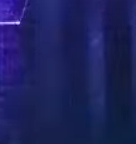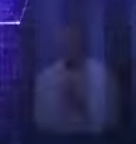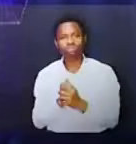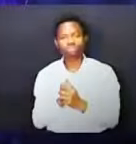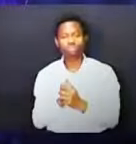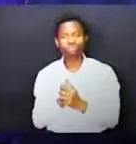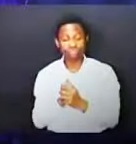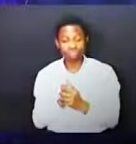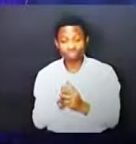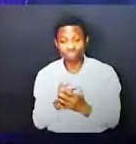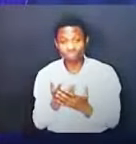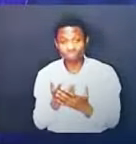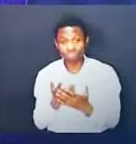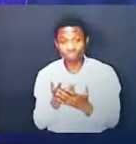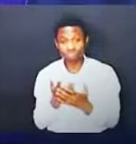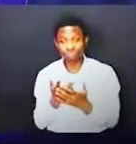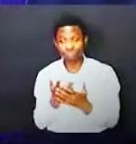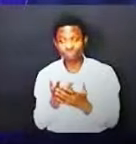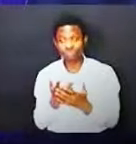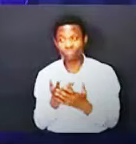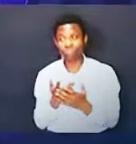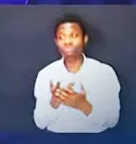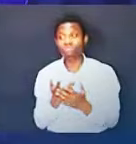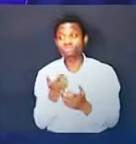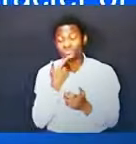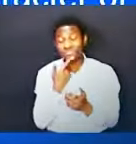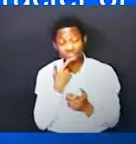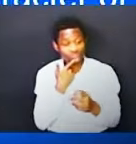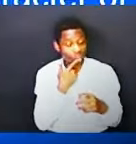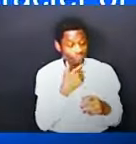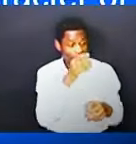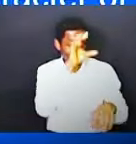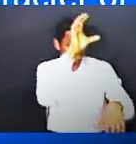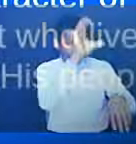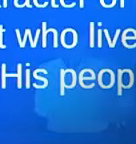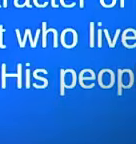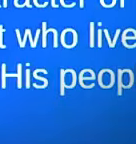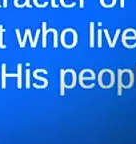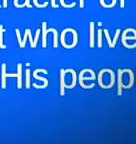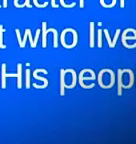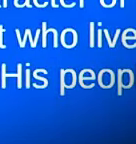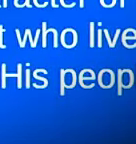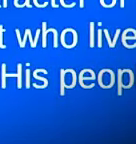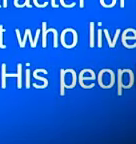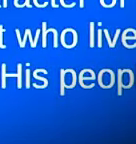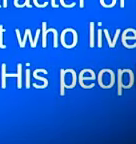and deed the character of Christ who lives within his